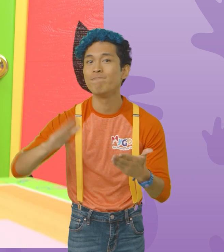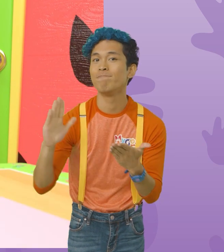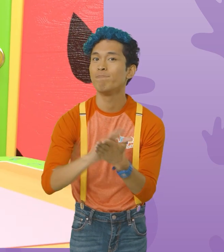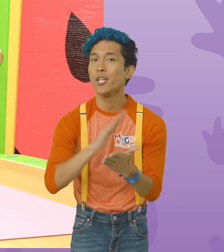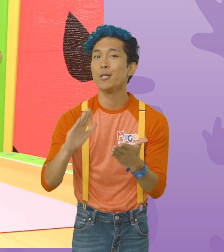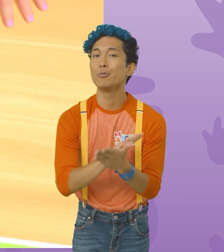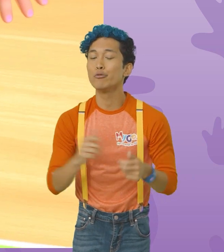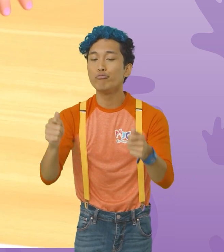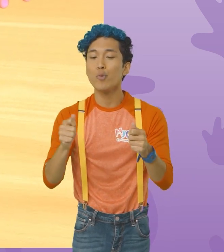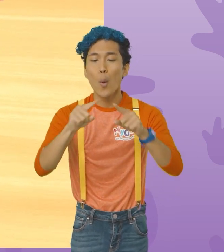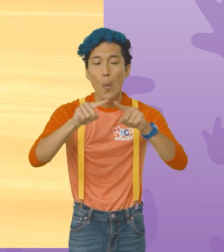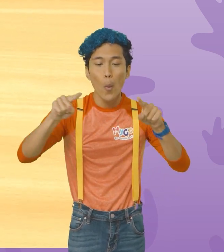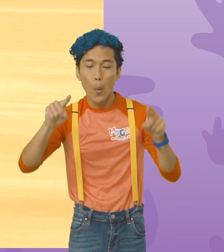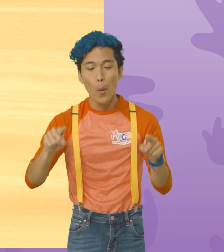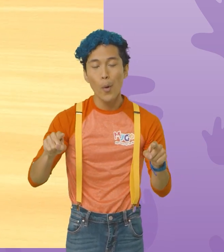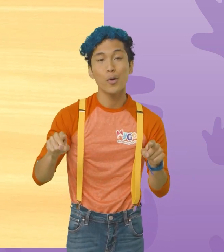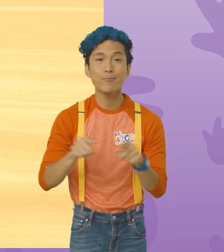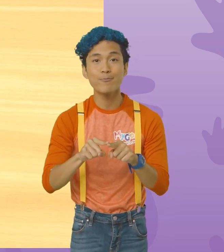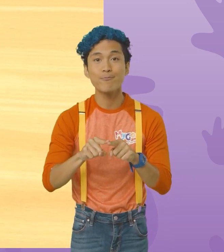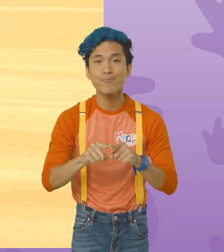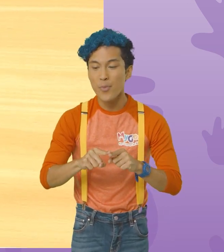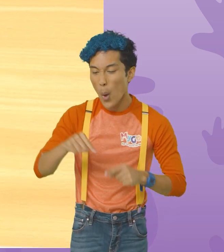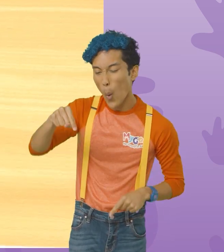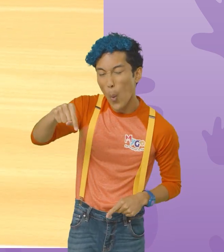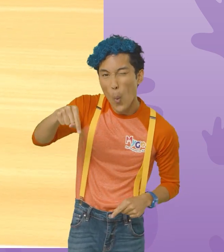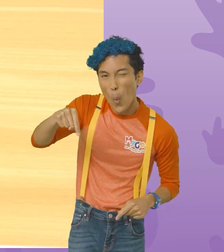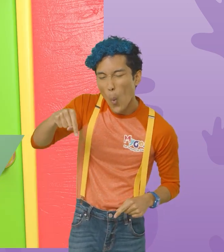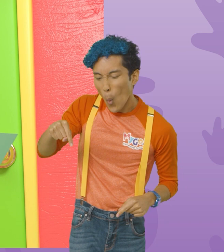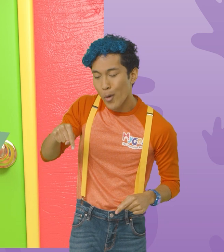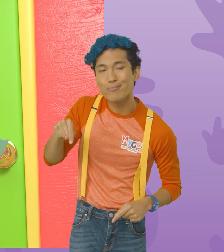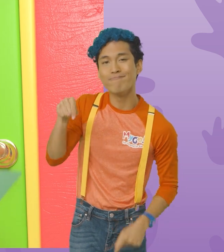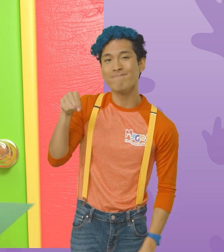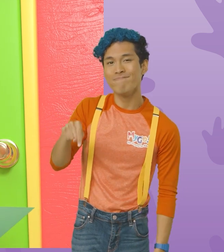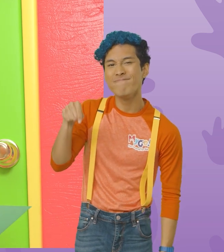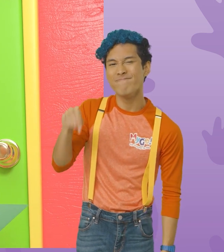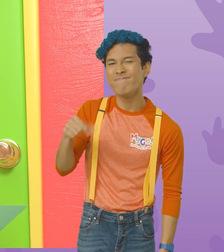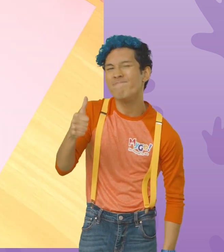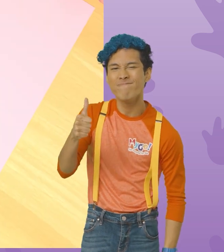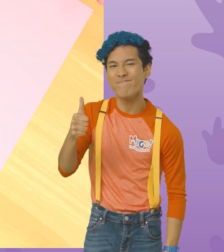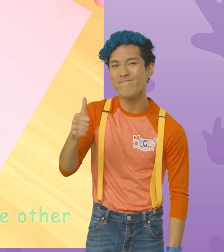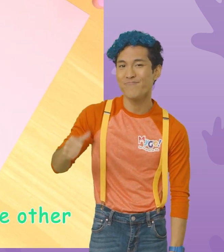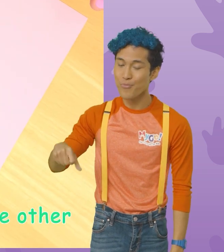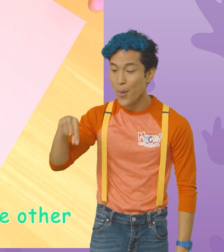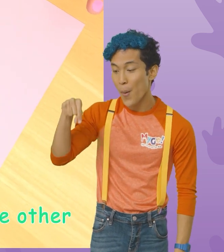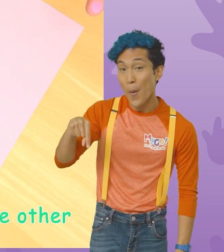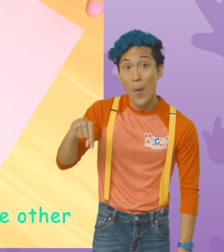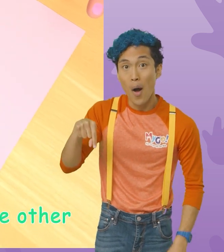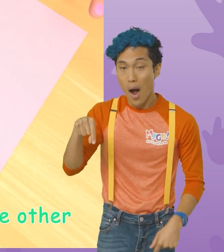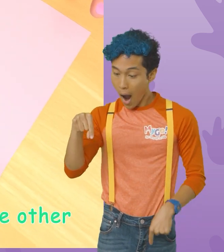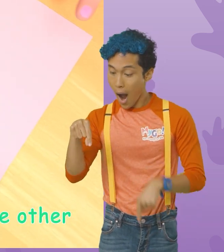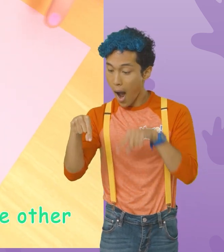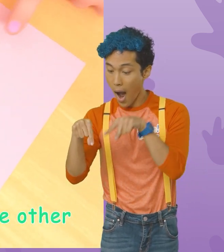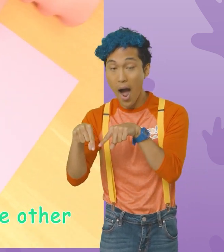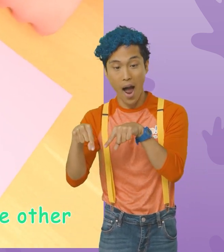First, take your sheet of paper. Now find the shorter sides. Got it. Take